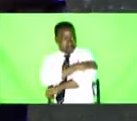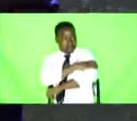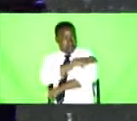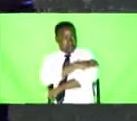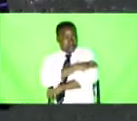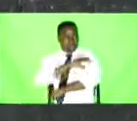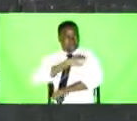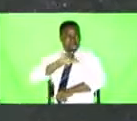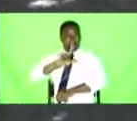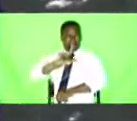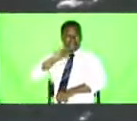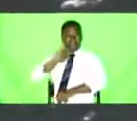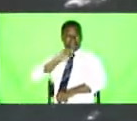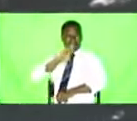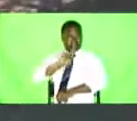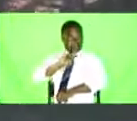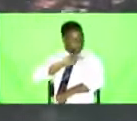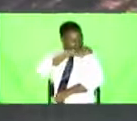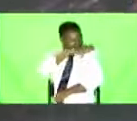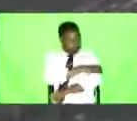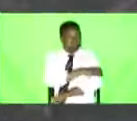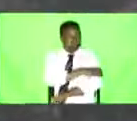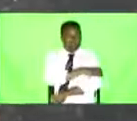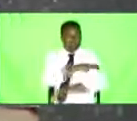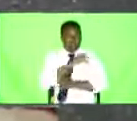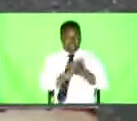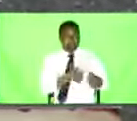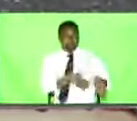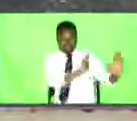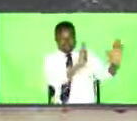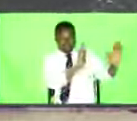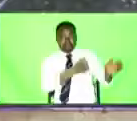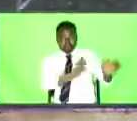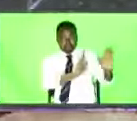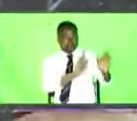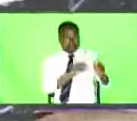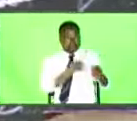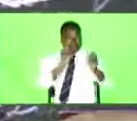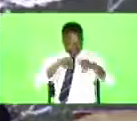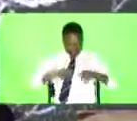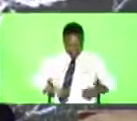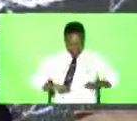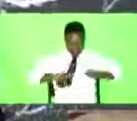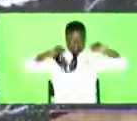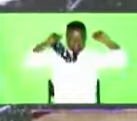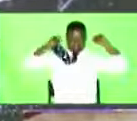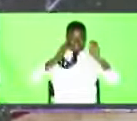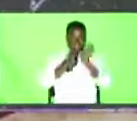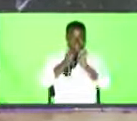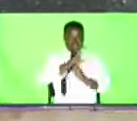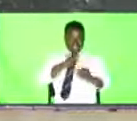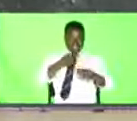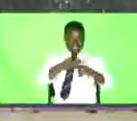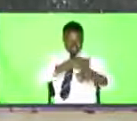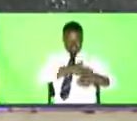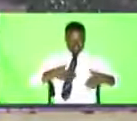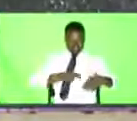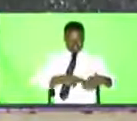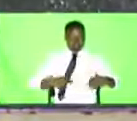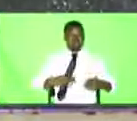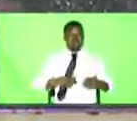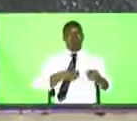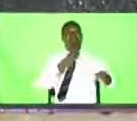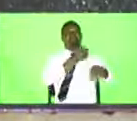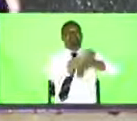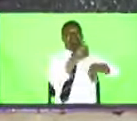band. And all of us are looking on. We think that it is okay. You know what they are afraid of? They are